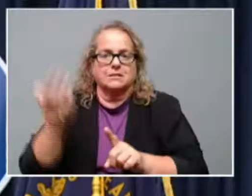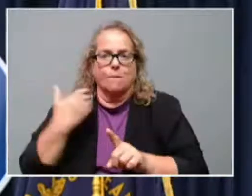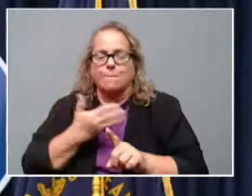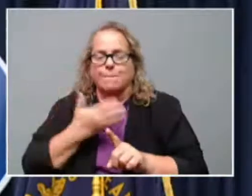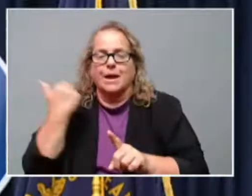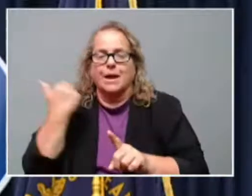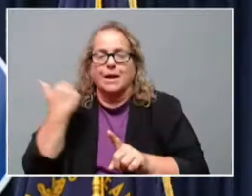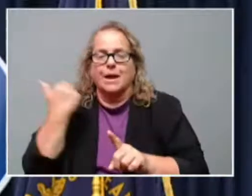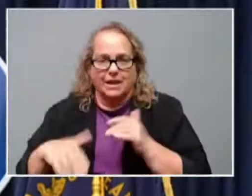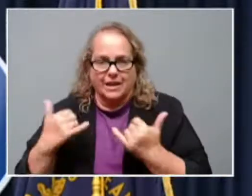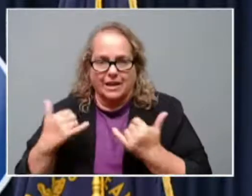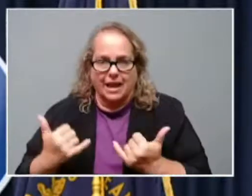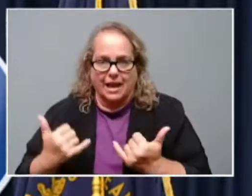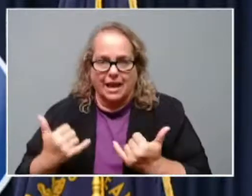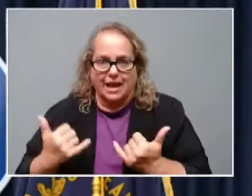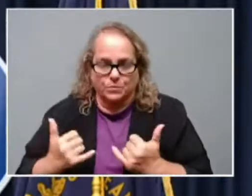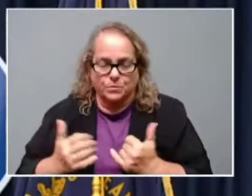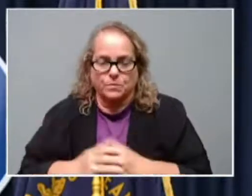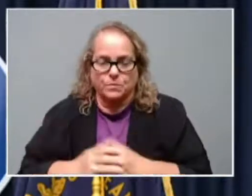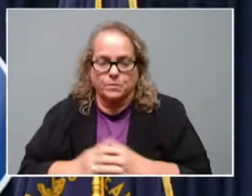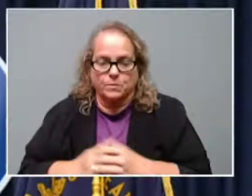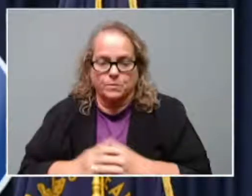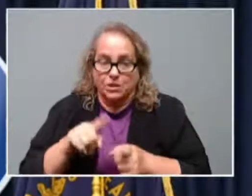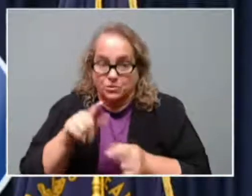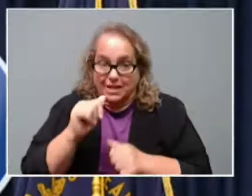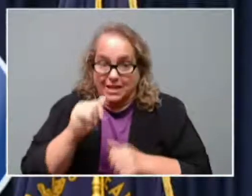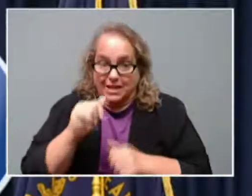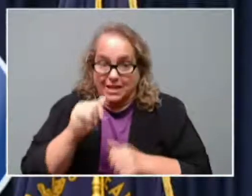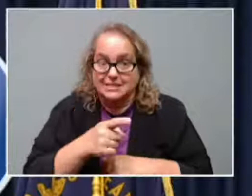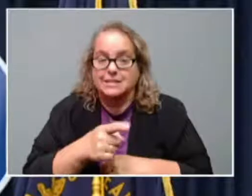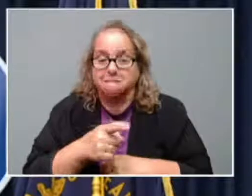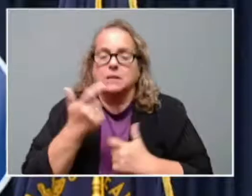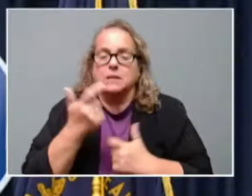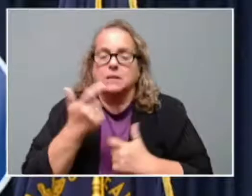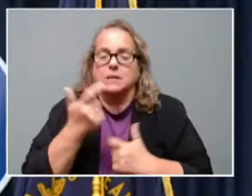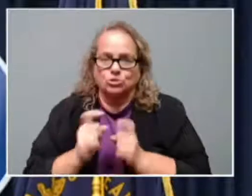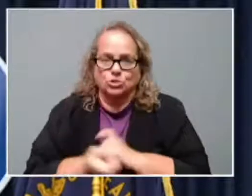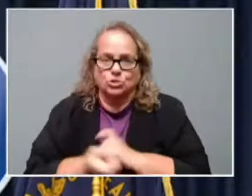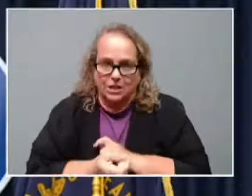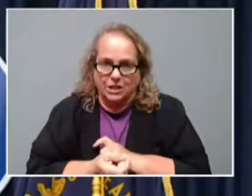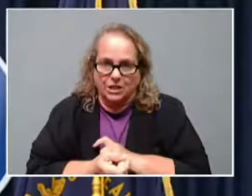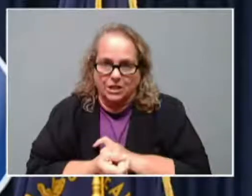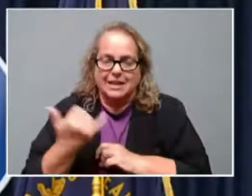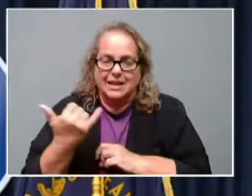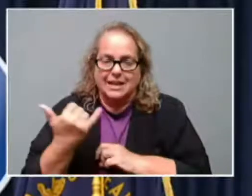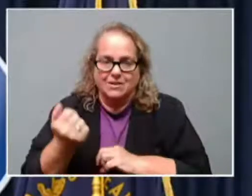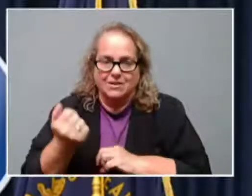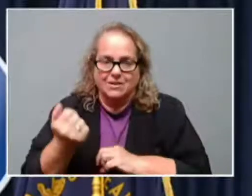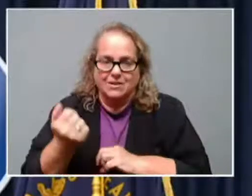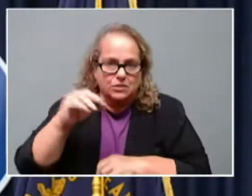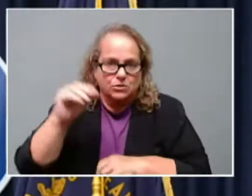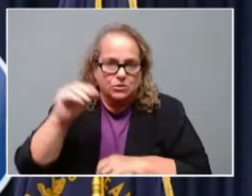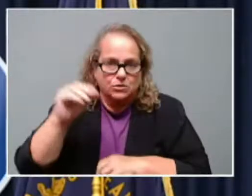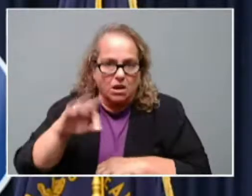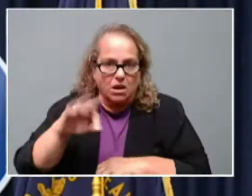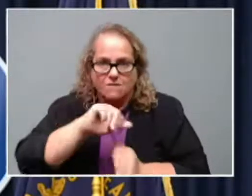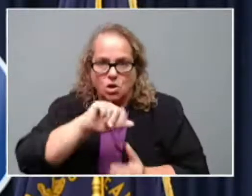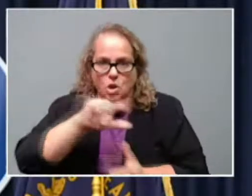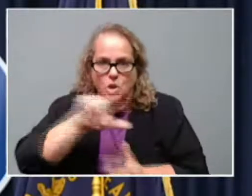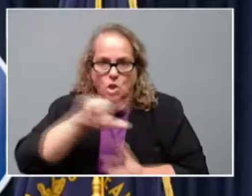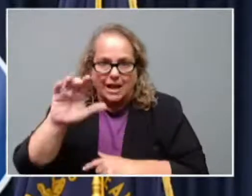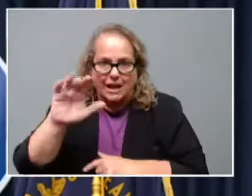see, this has been a pretty significant change. Now 16% of all cases since March